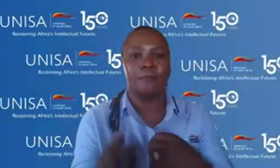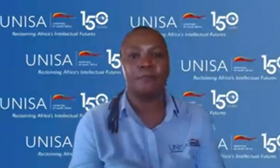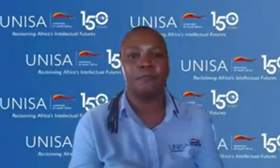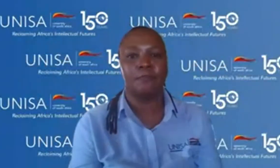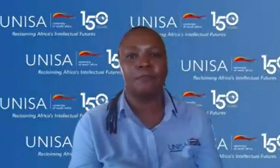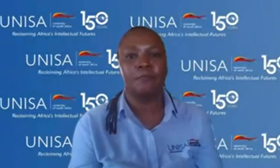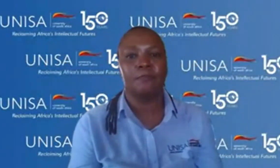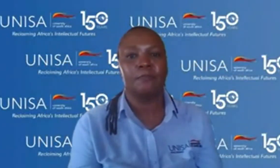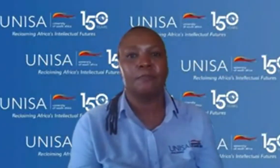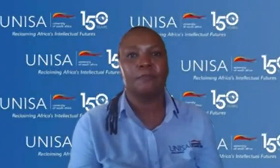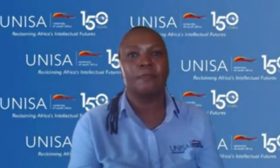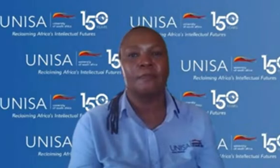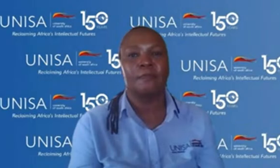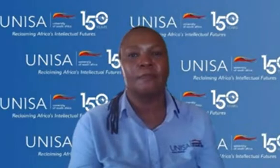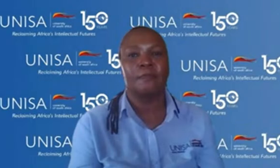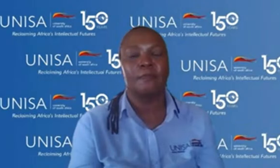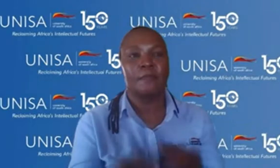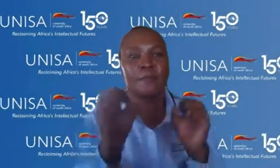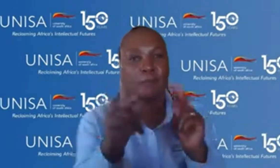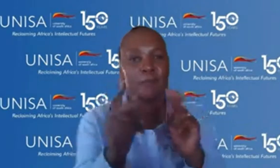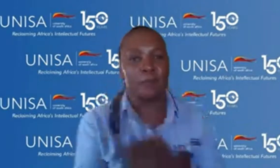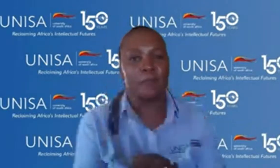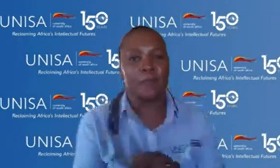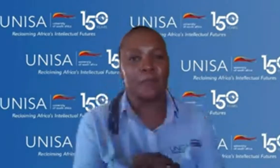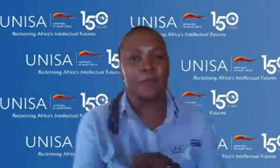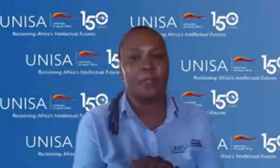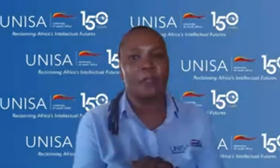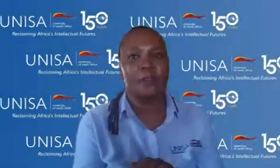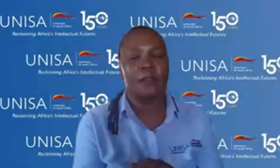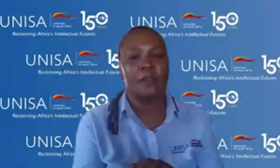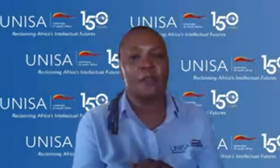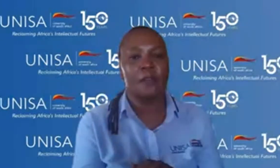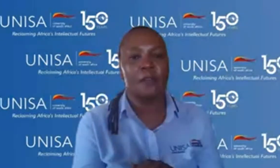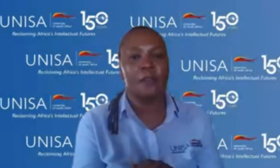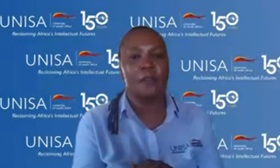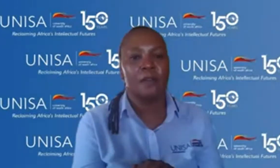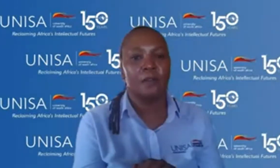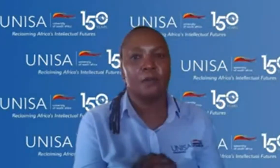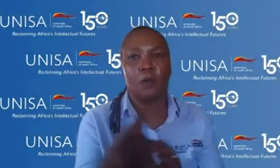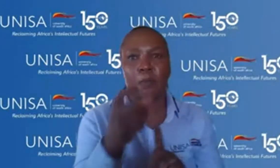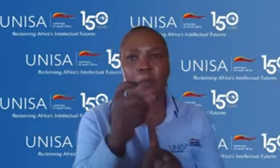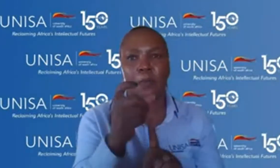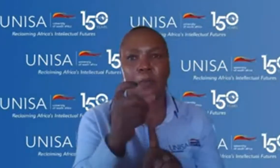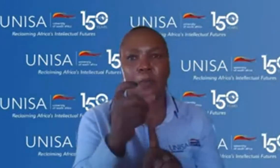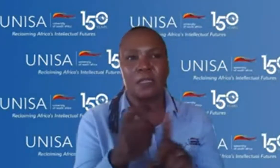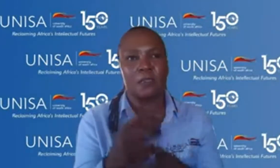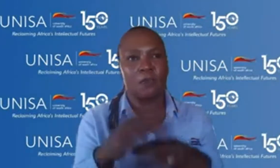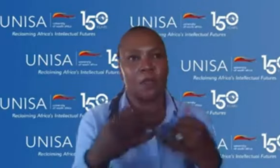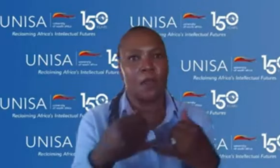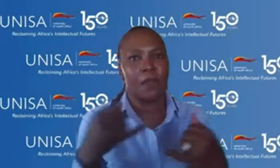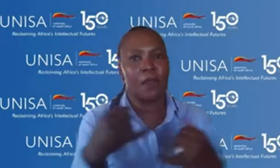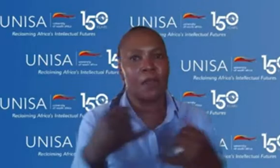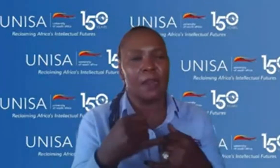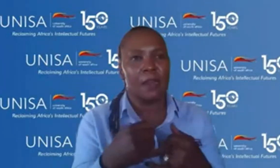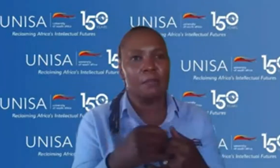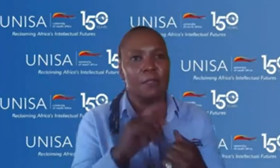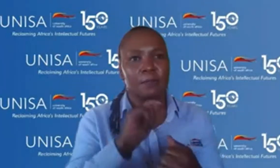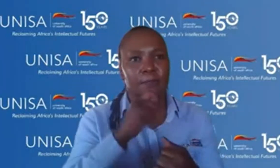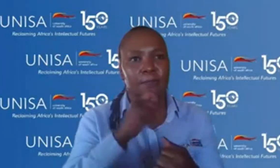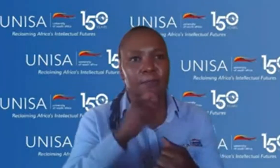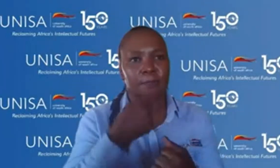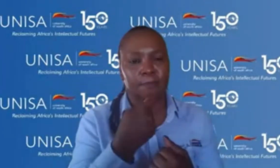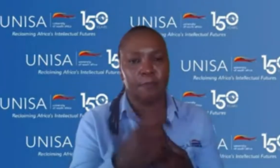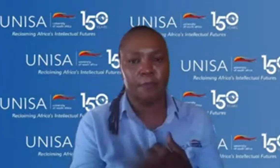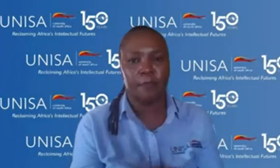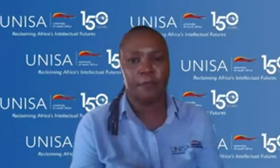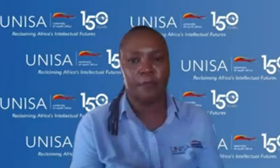All right, Caitlin, I think is online. Just mute her if you can, Dinewa. And